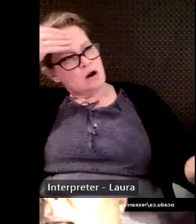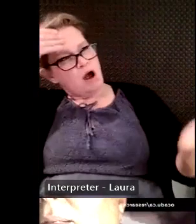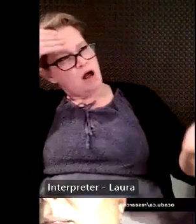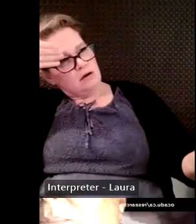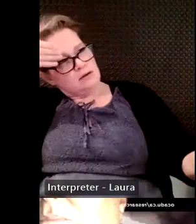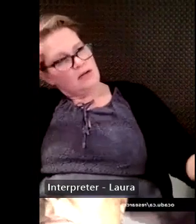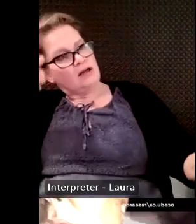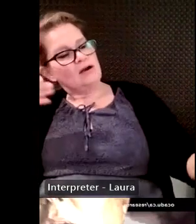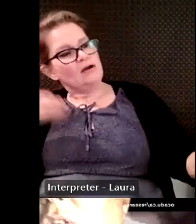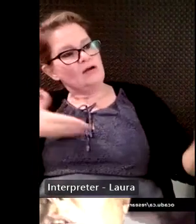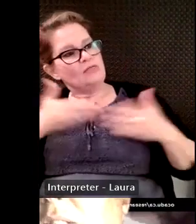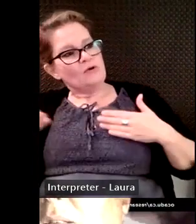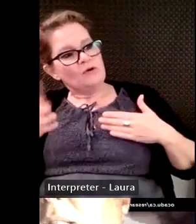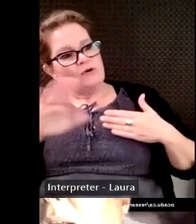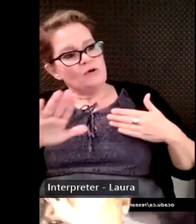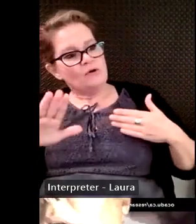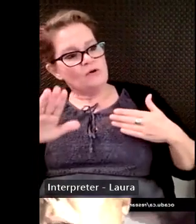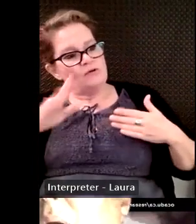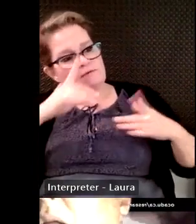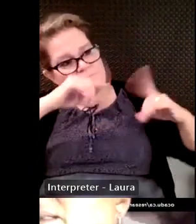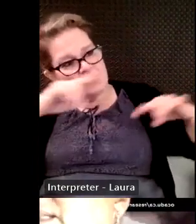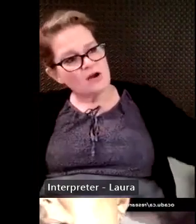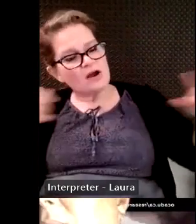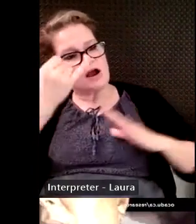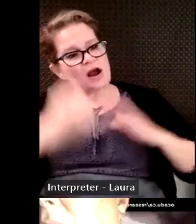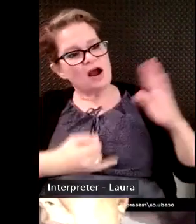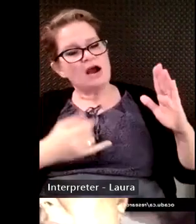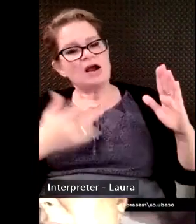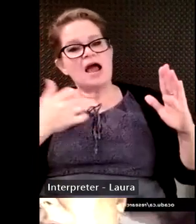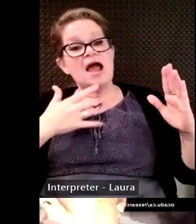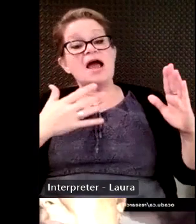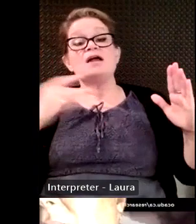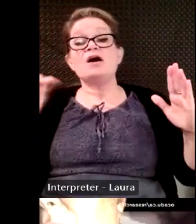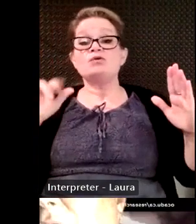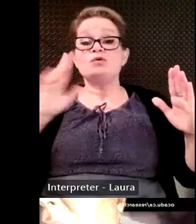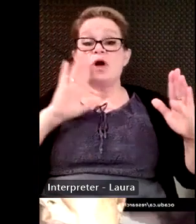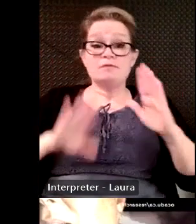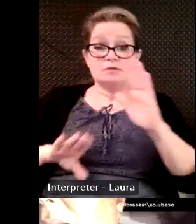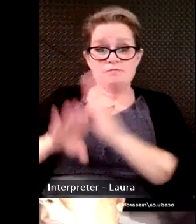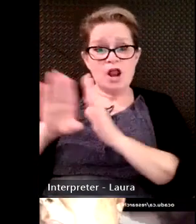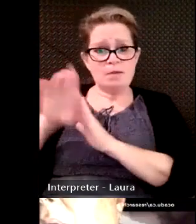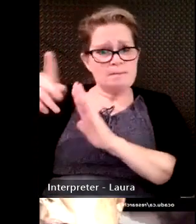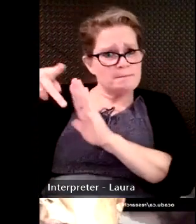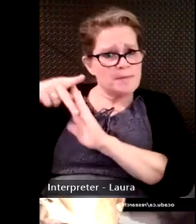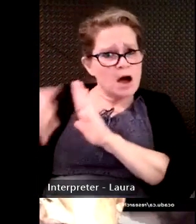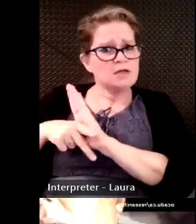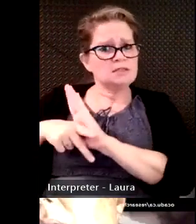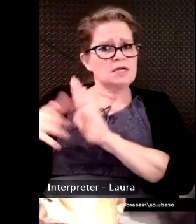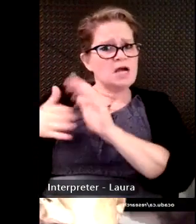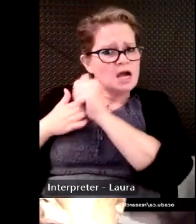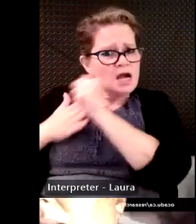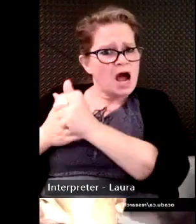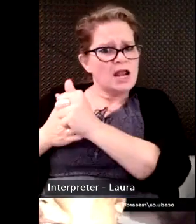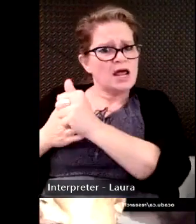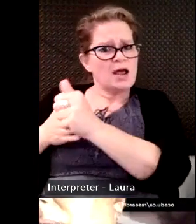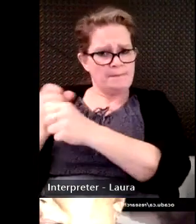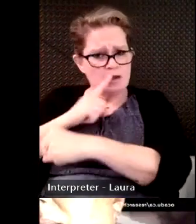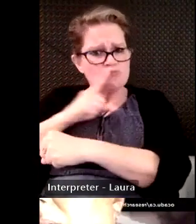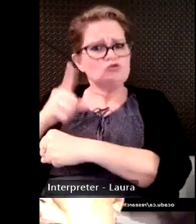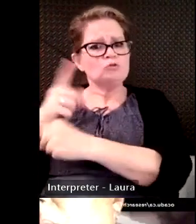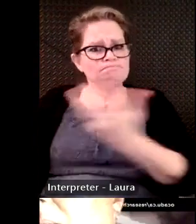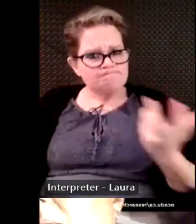within OCAD. To facilitate creating policies and guidelines for the inception of accessible practices in early